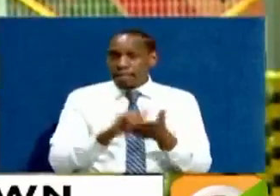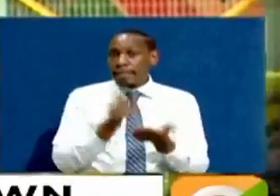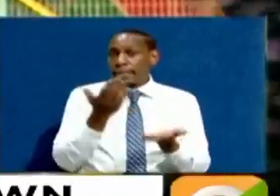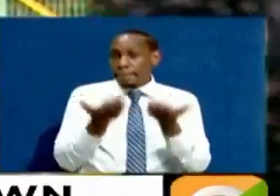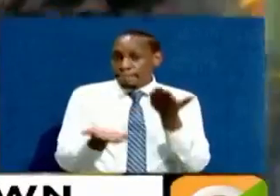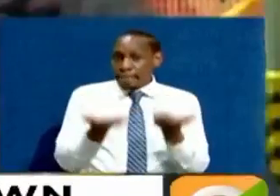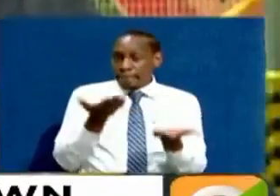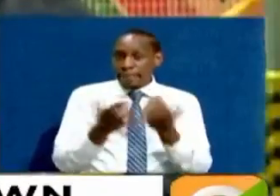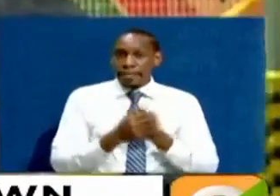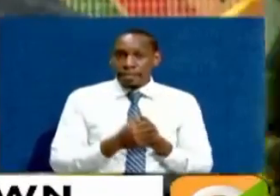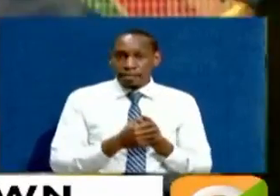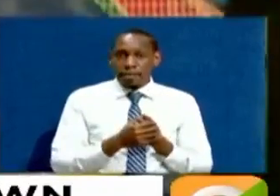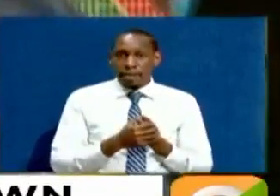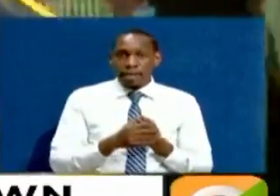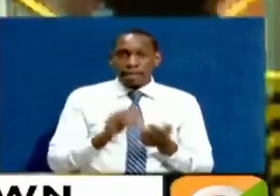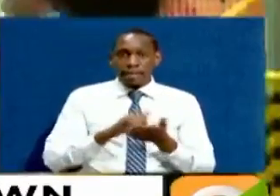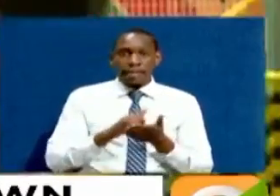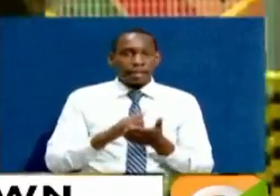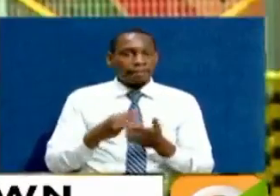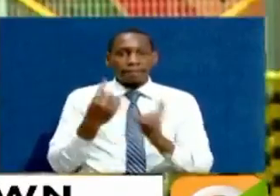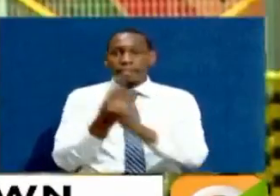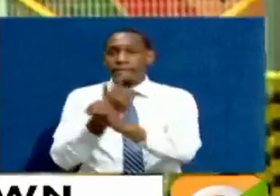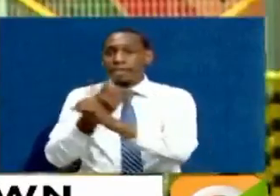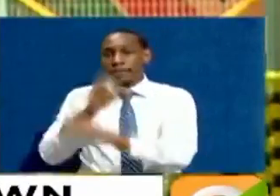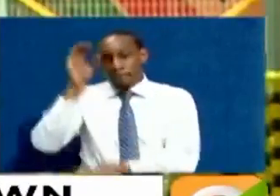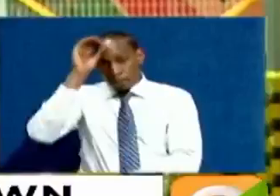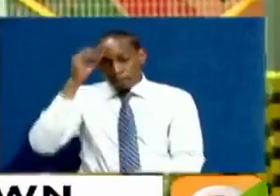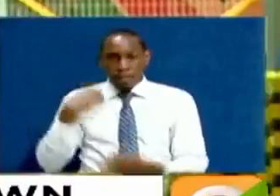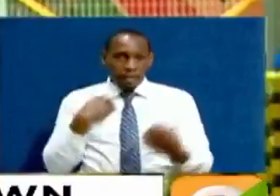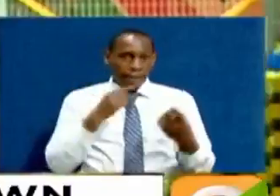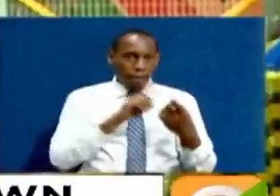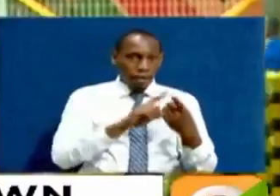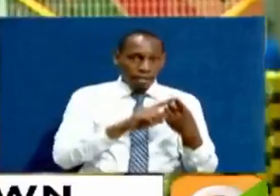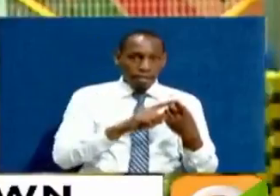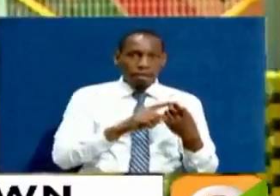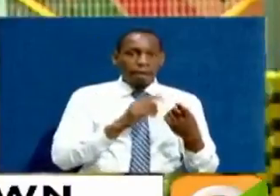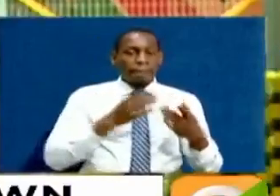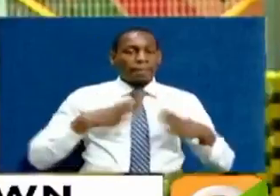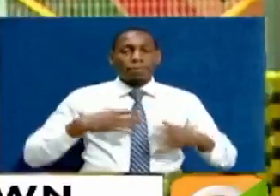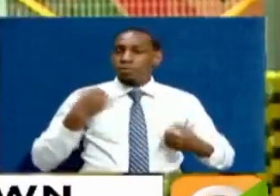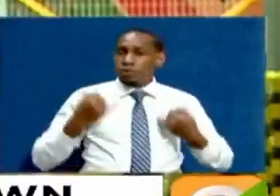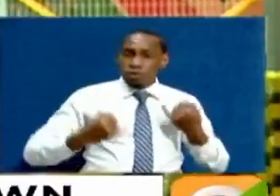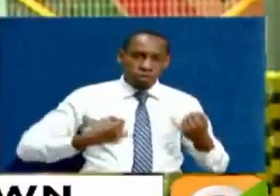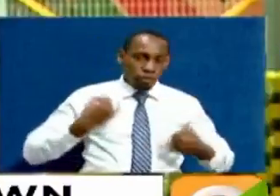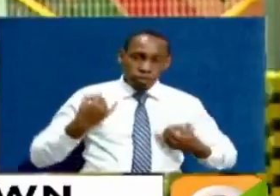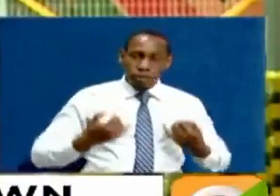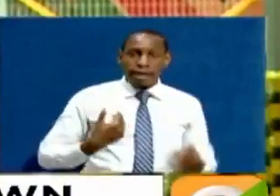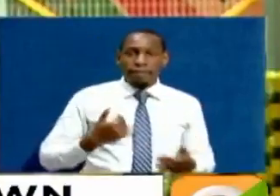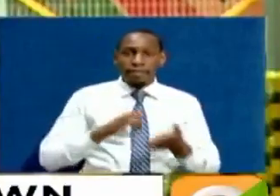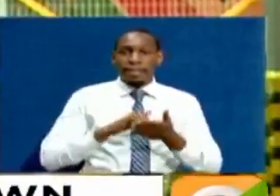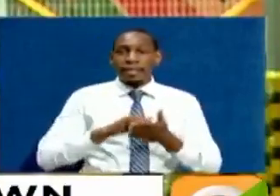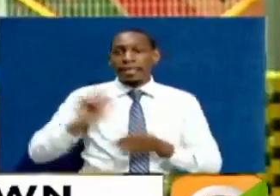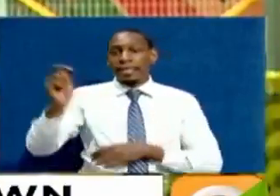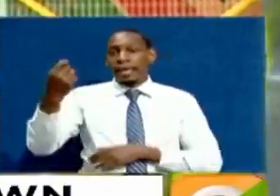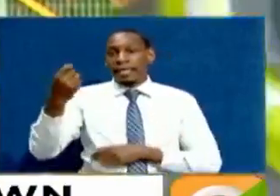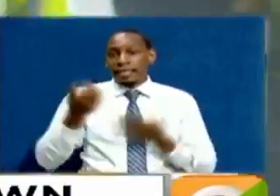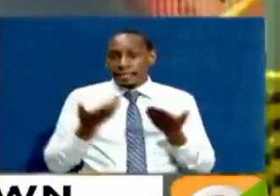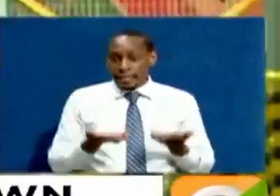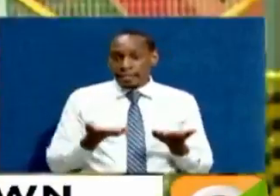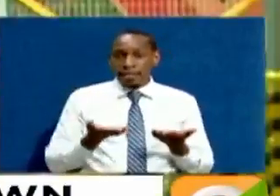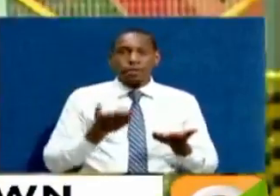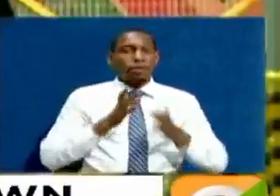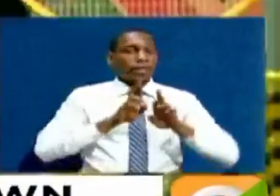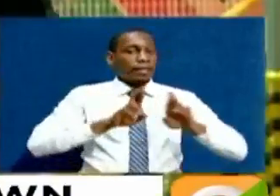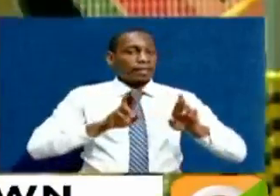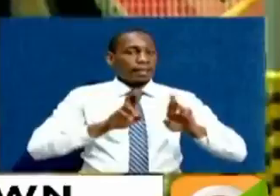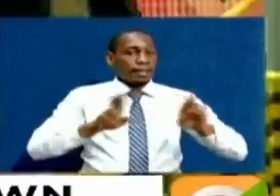probably tell you that you have mixed reactions. One, because there's a bit of excitement that finally this country, Kenya, is